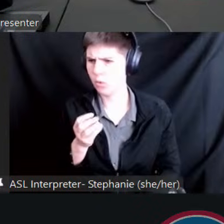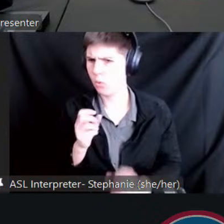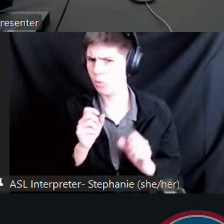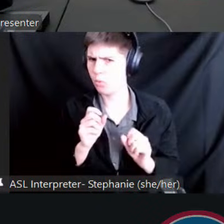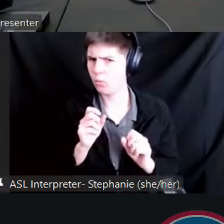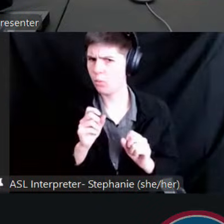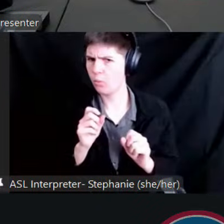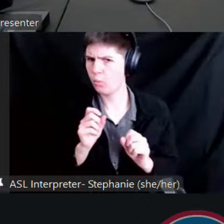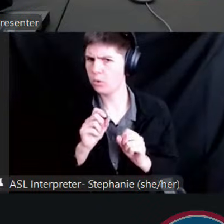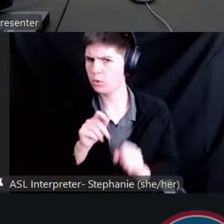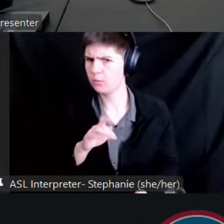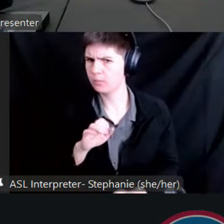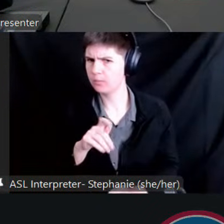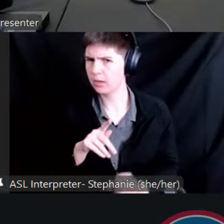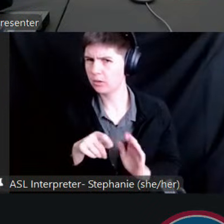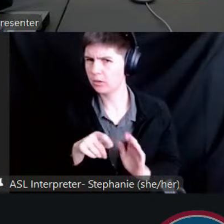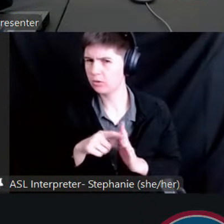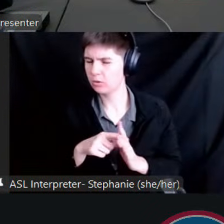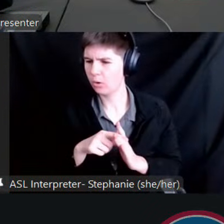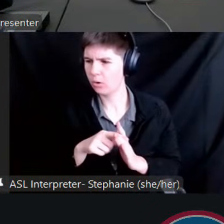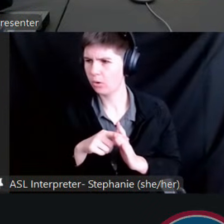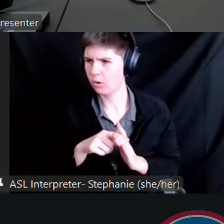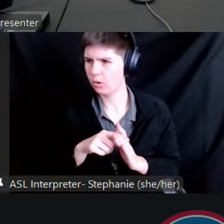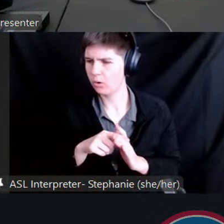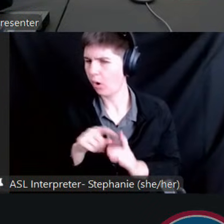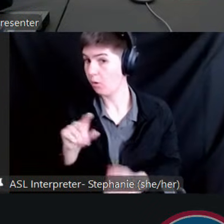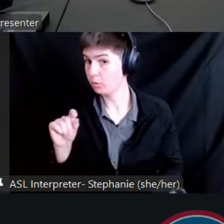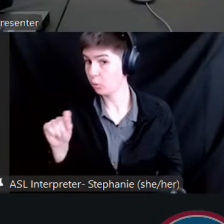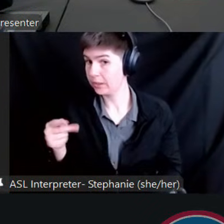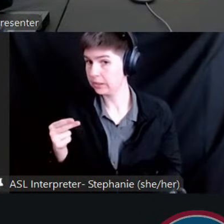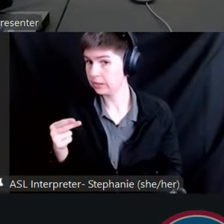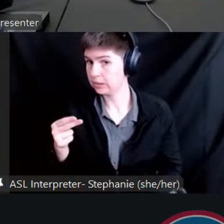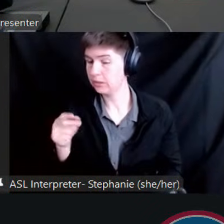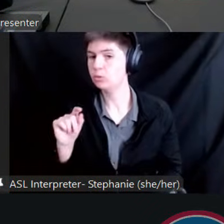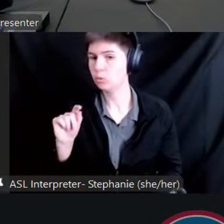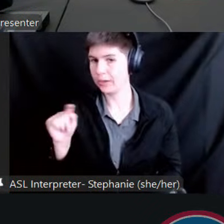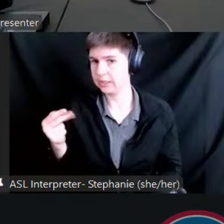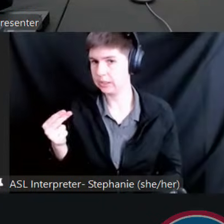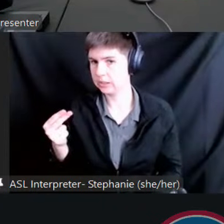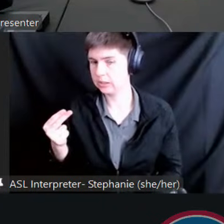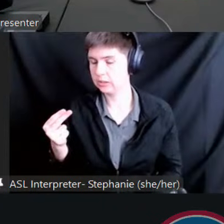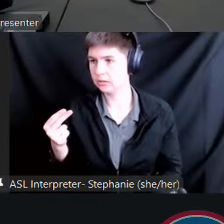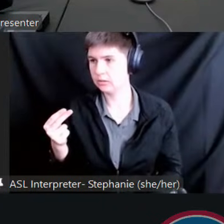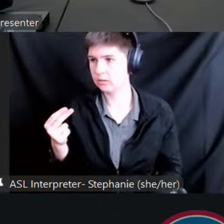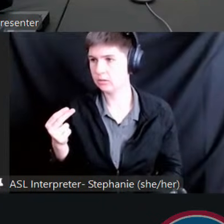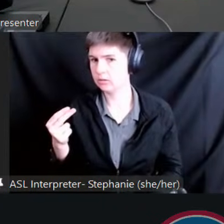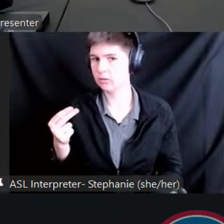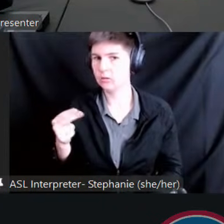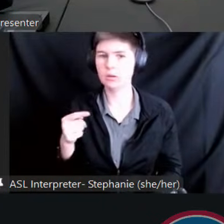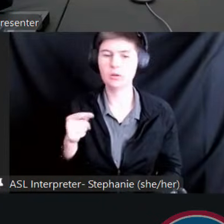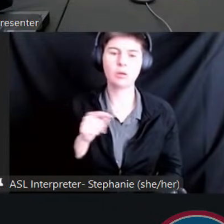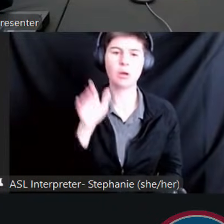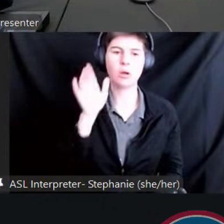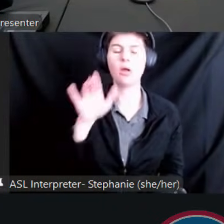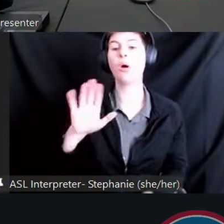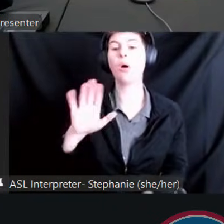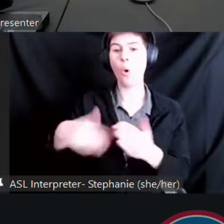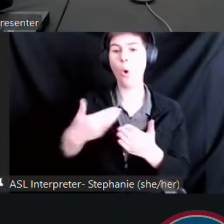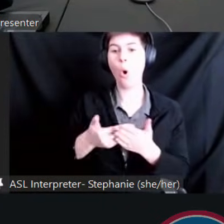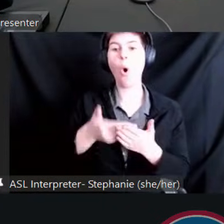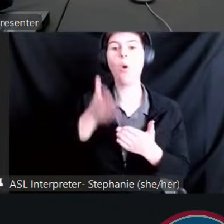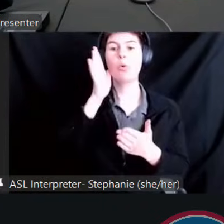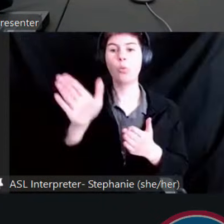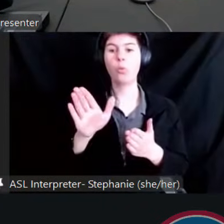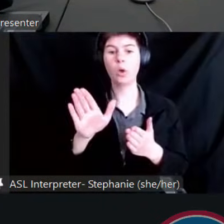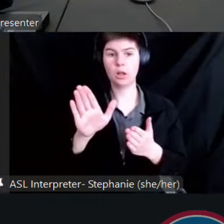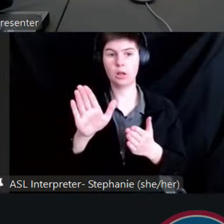know. Starts on the 20th. Yeah, so that map will be, all of them will be implemented by